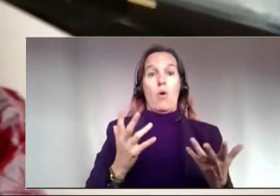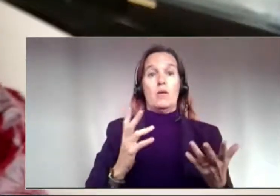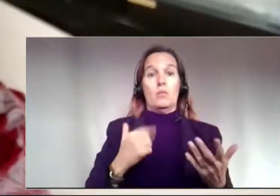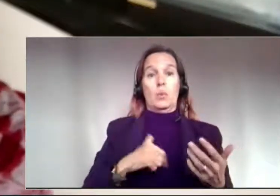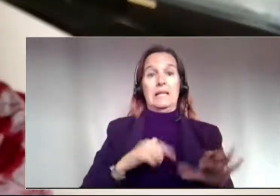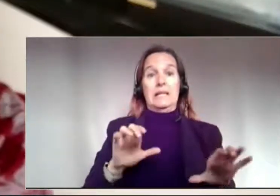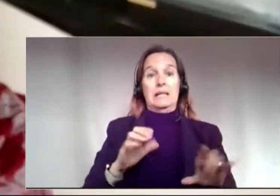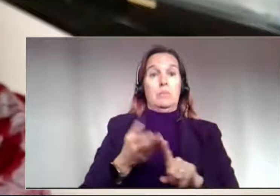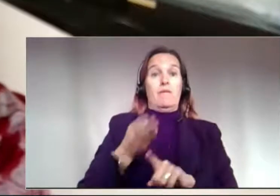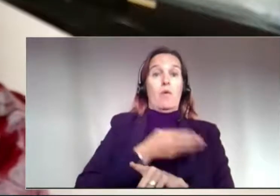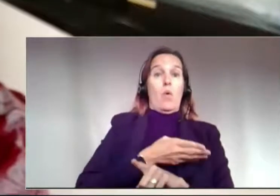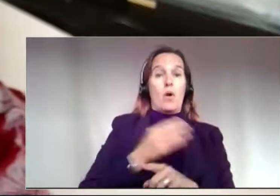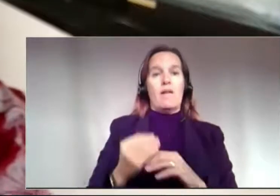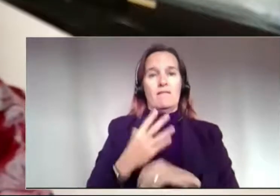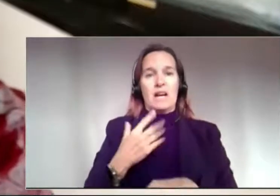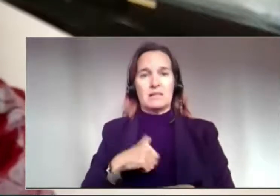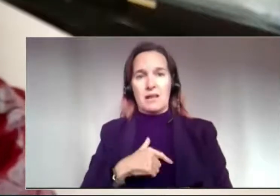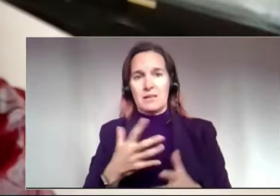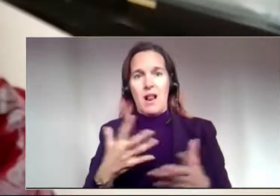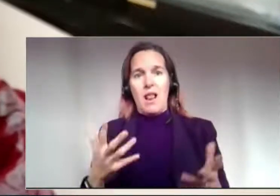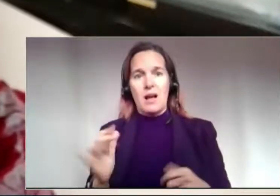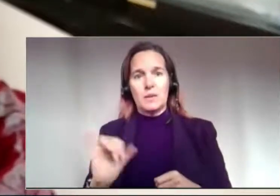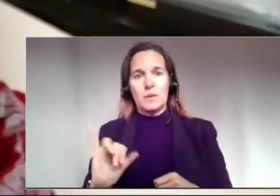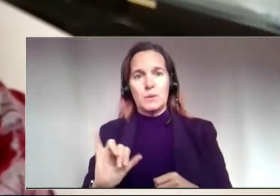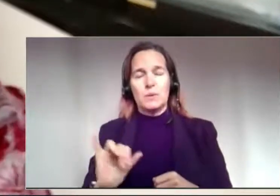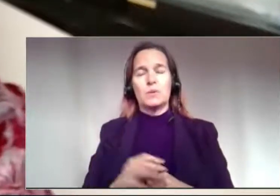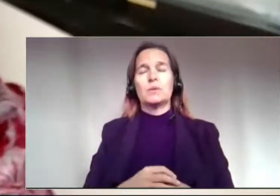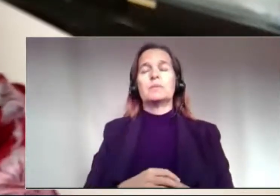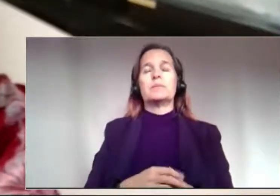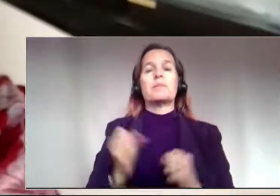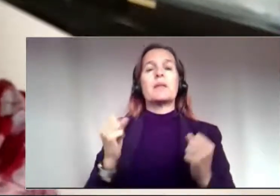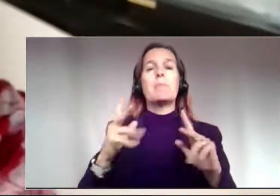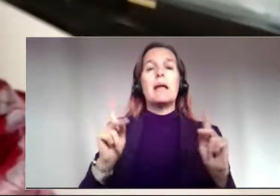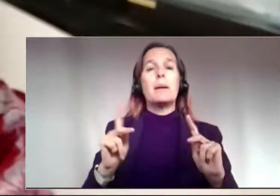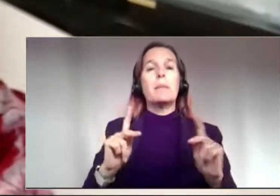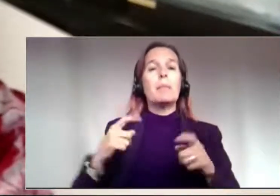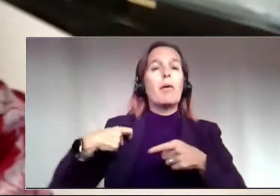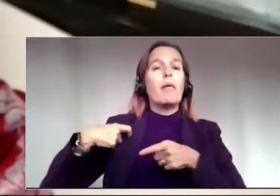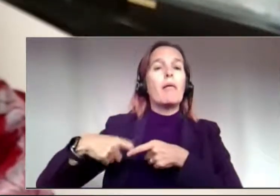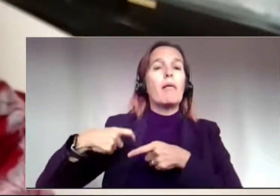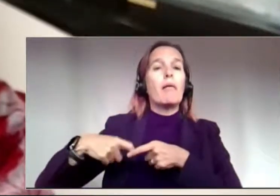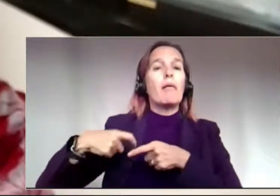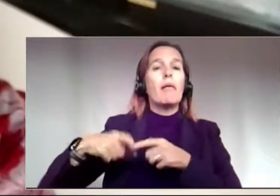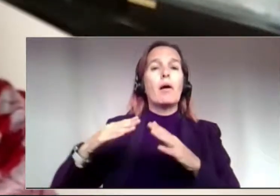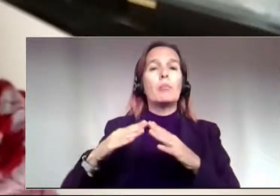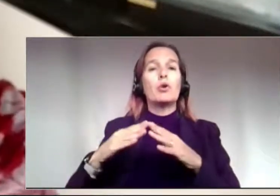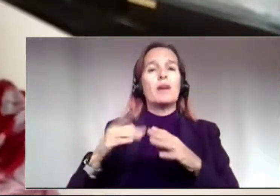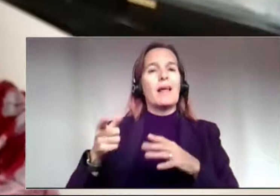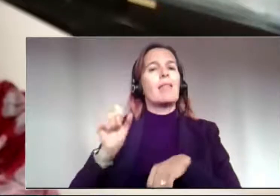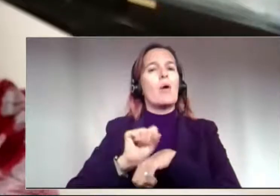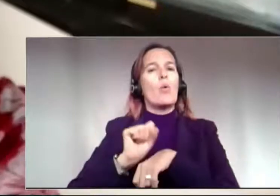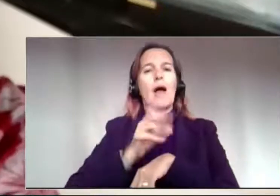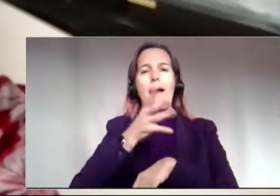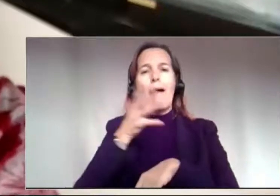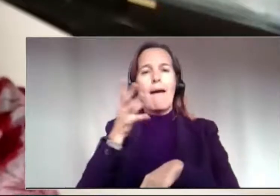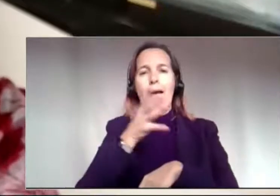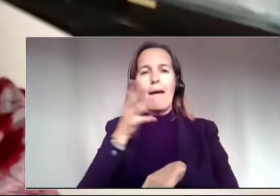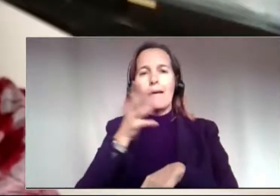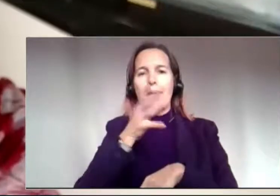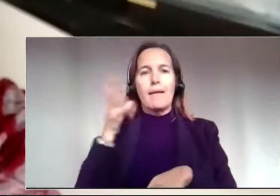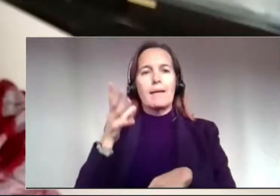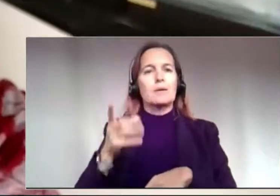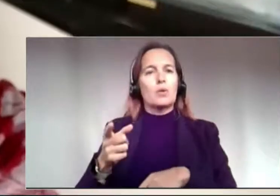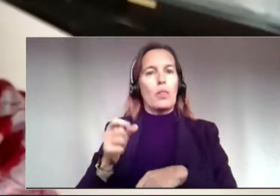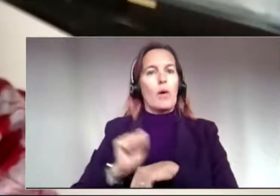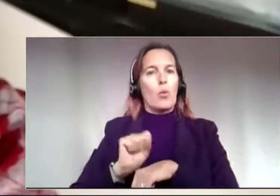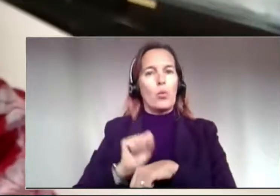deal of the people from the Hispanic community are in work like the agricultural workers, where they work